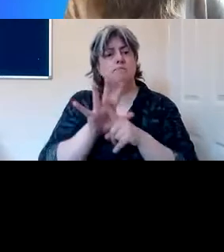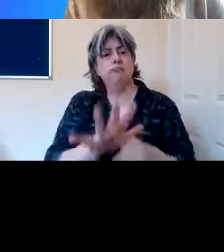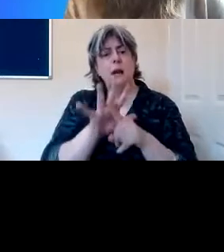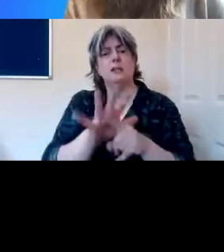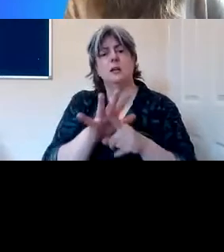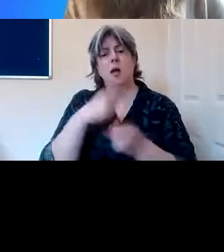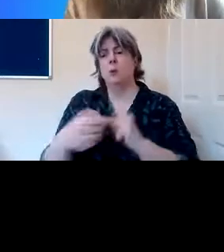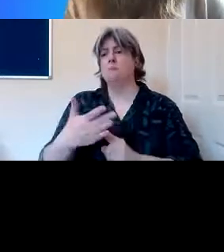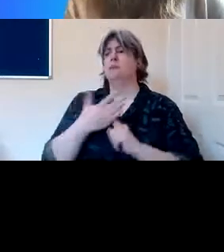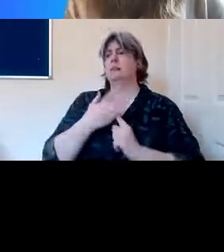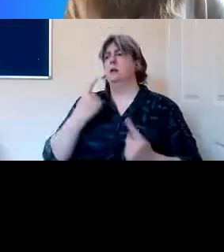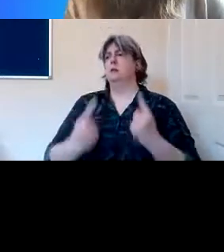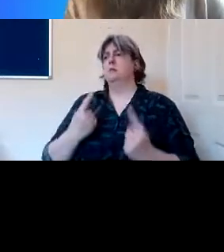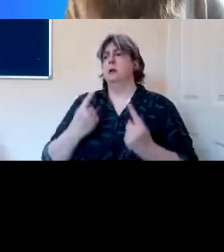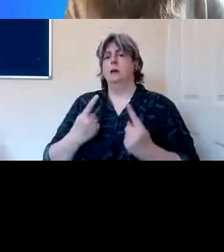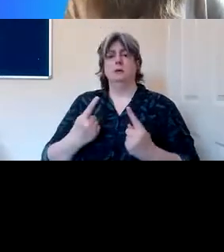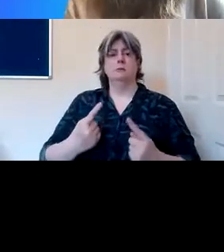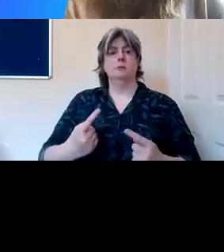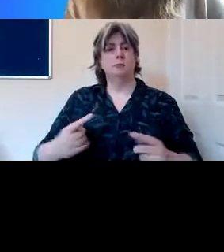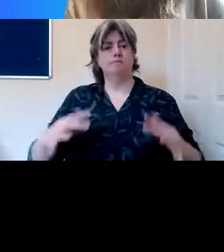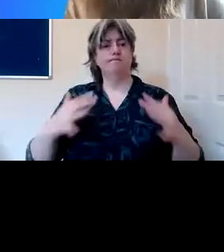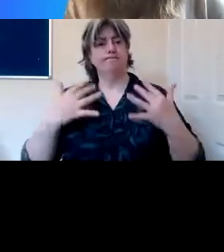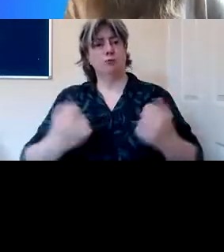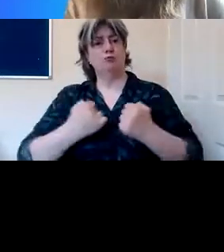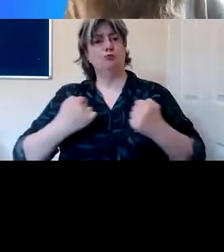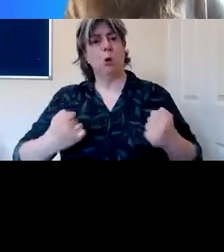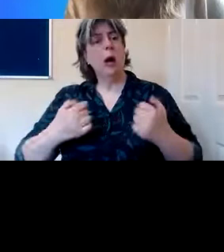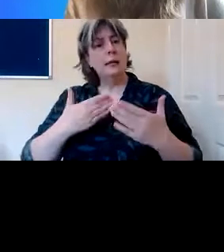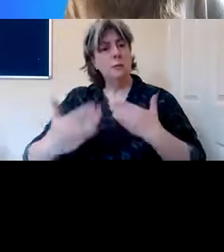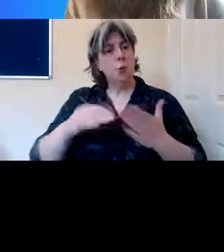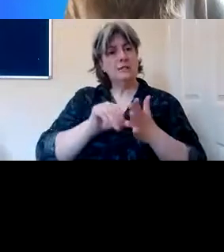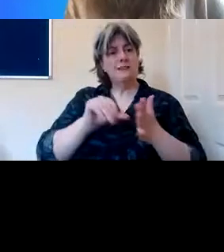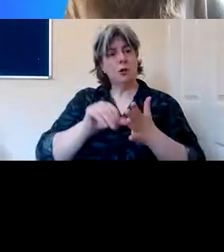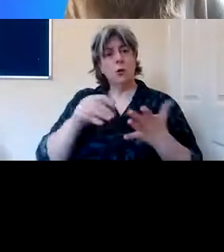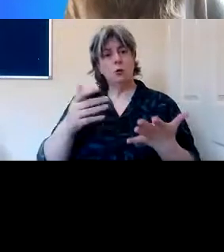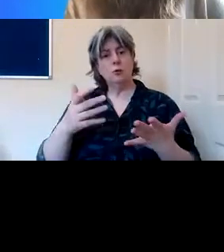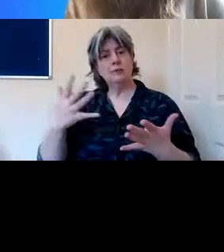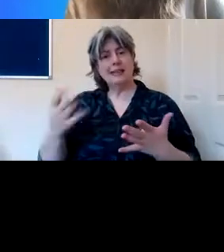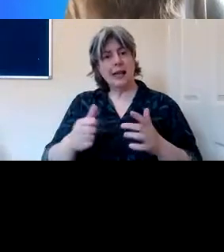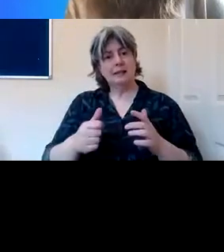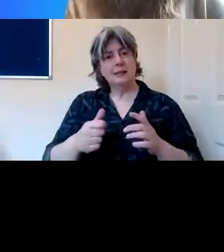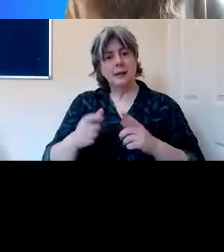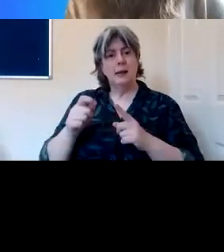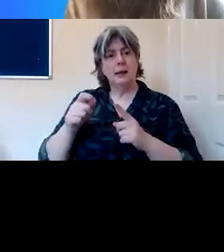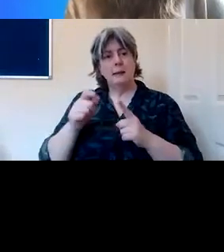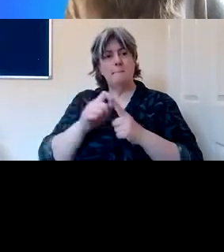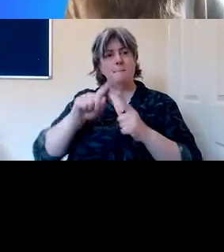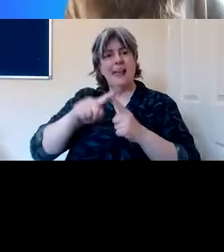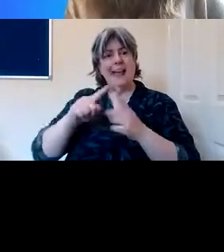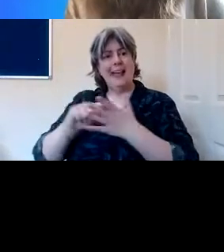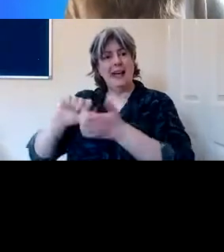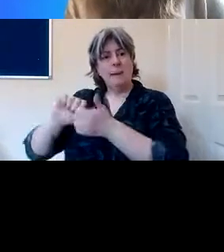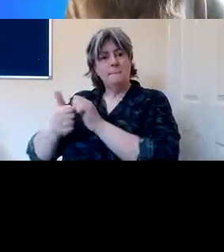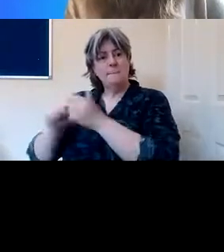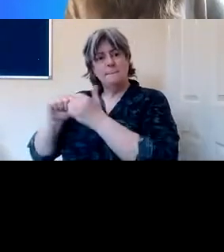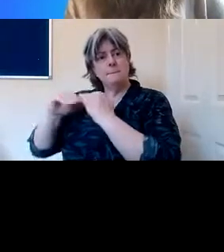pressure on ourselves to be strong. And it's more difficult, I think, to get that peer-to-peer support, which is often what does sustain any